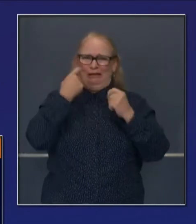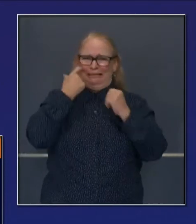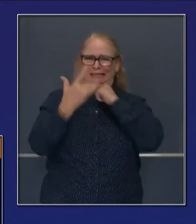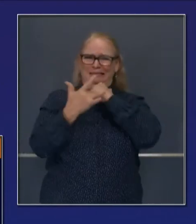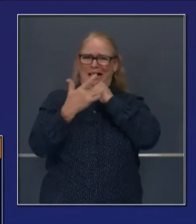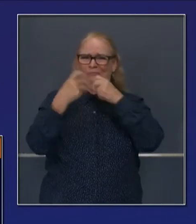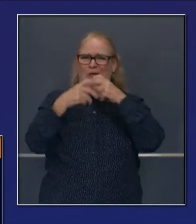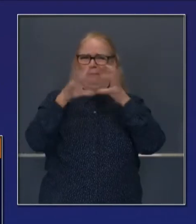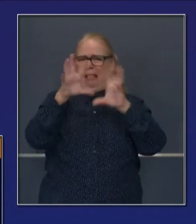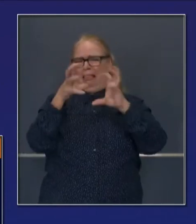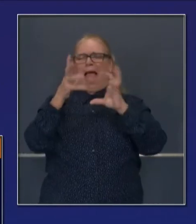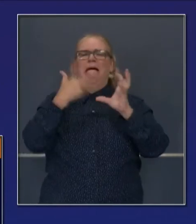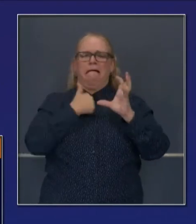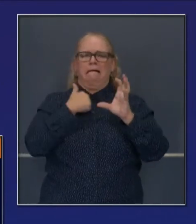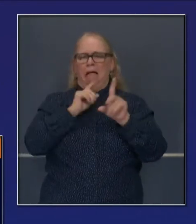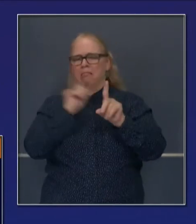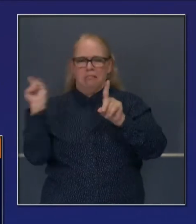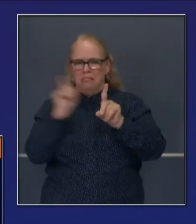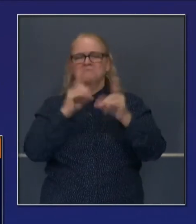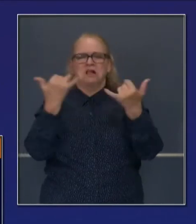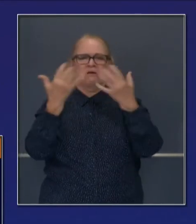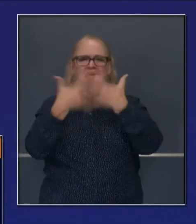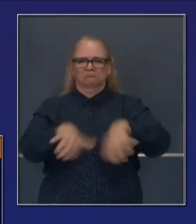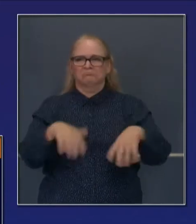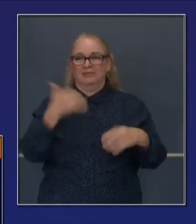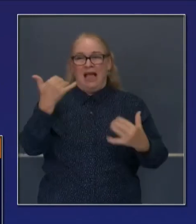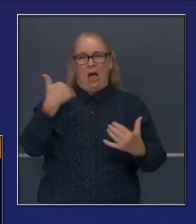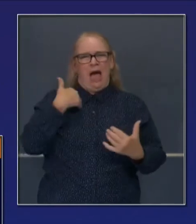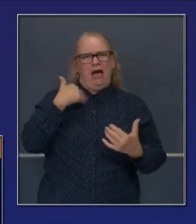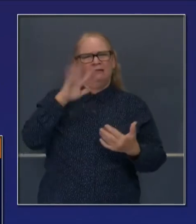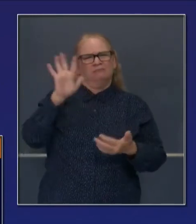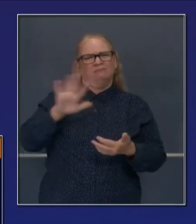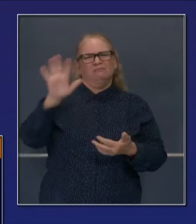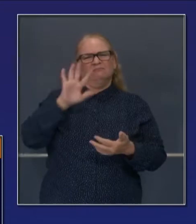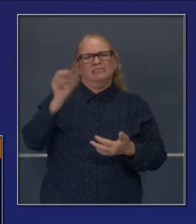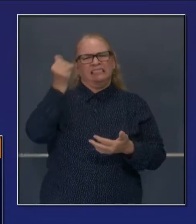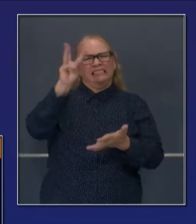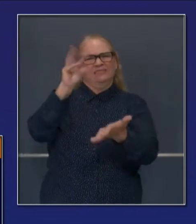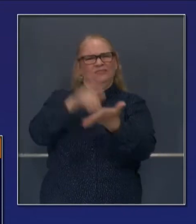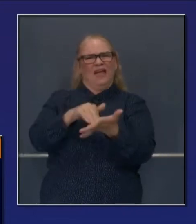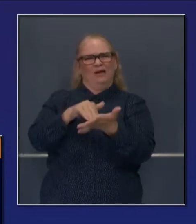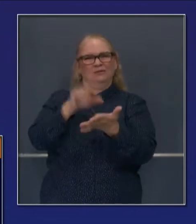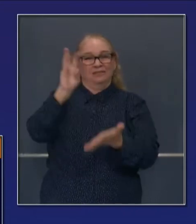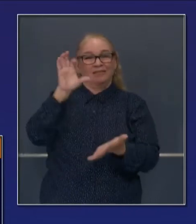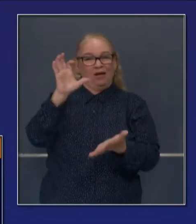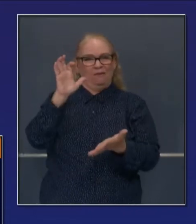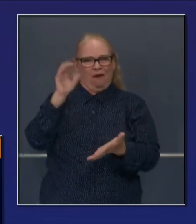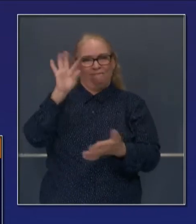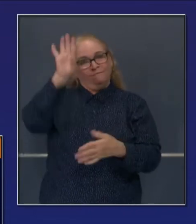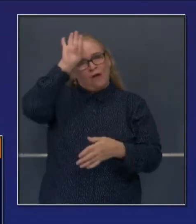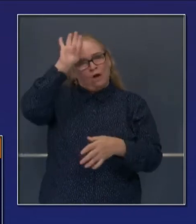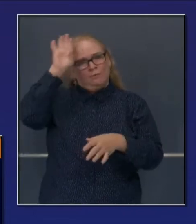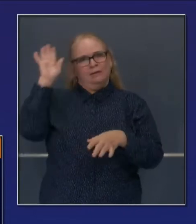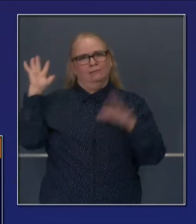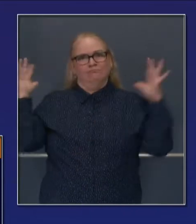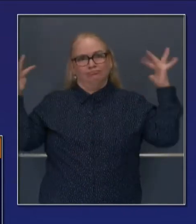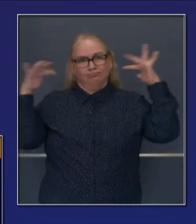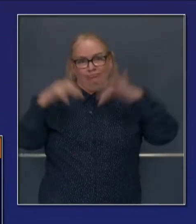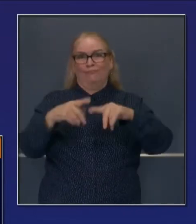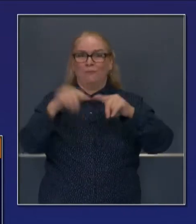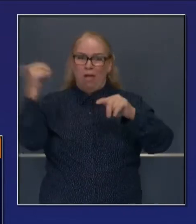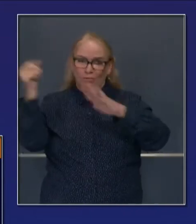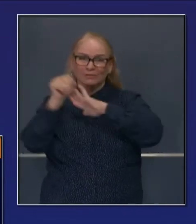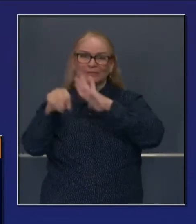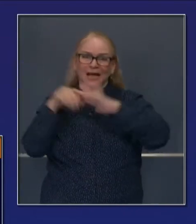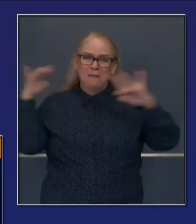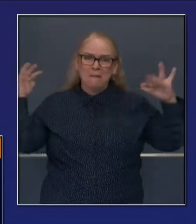As I was just noting, we've had over 16,600 firefighters working on these fires, mutual aid from at least 6 states across this